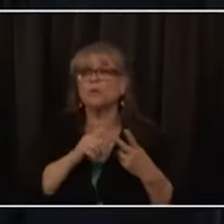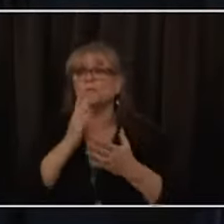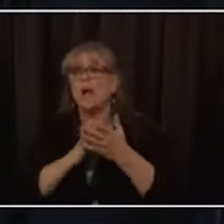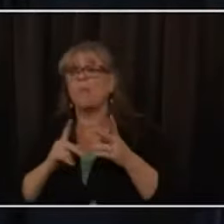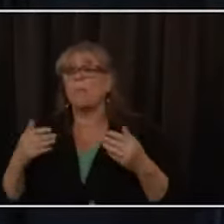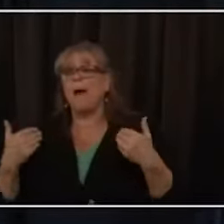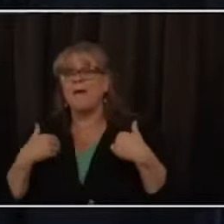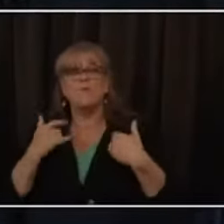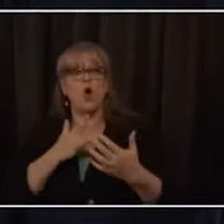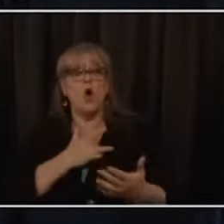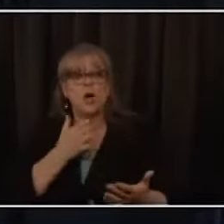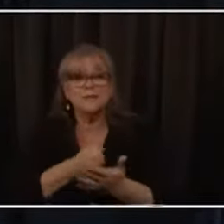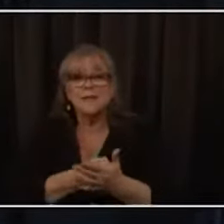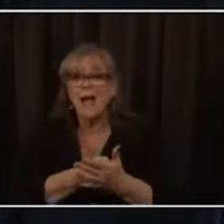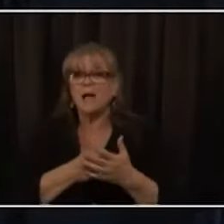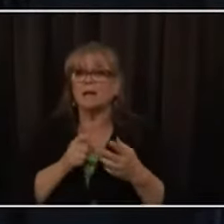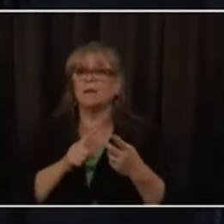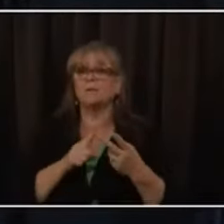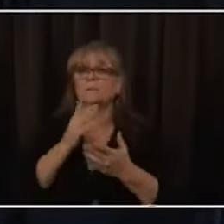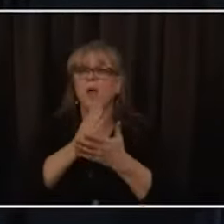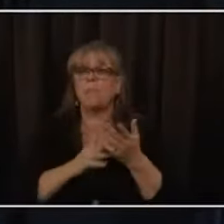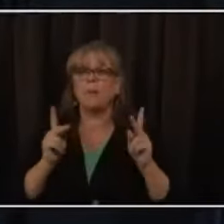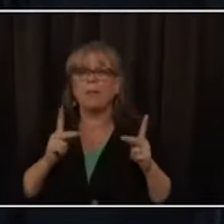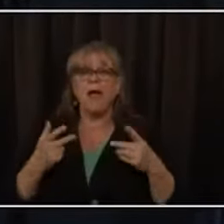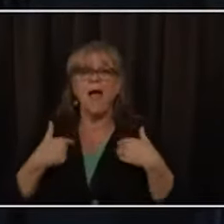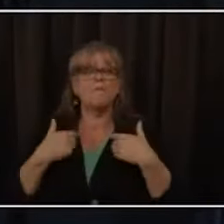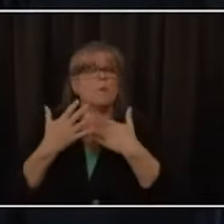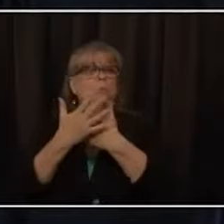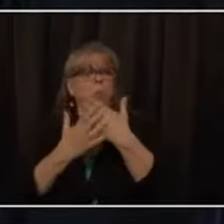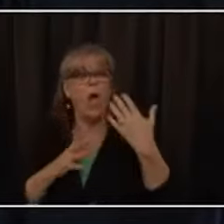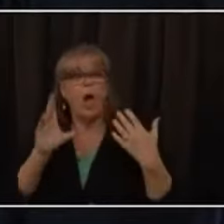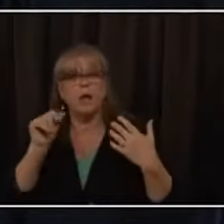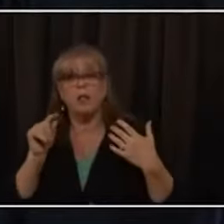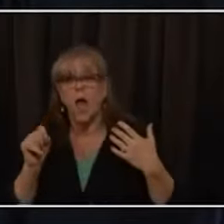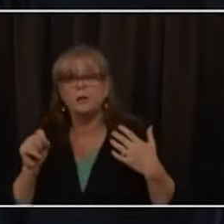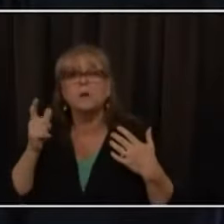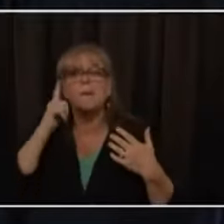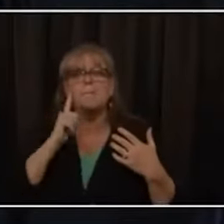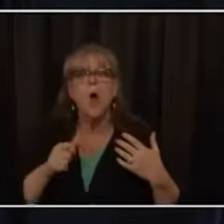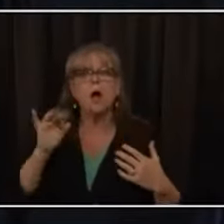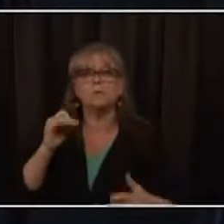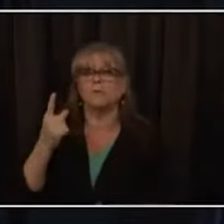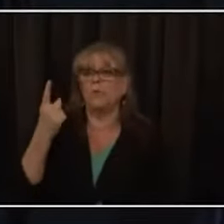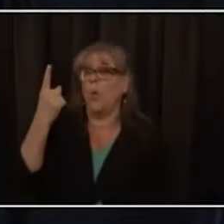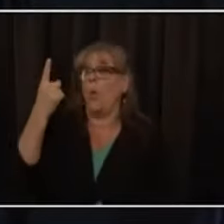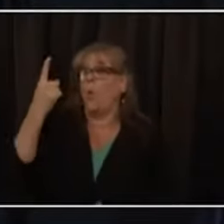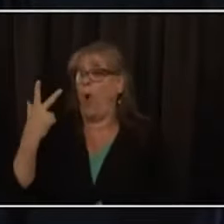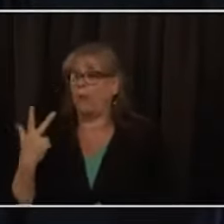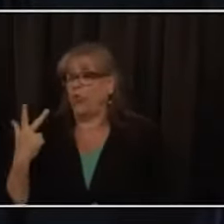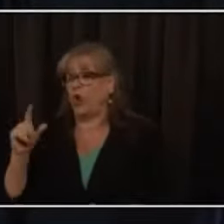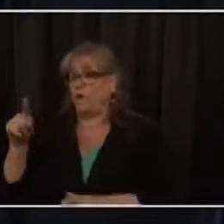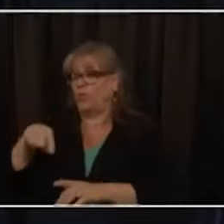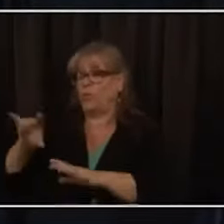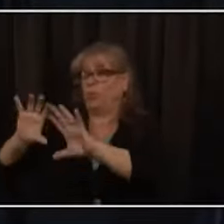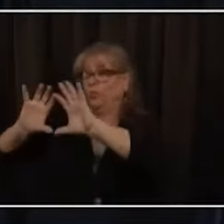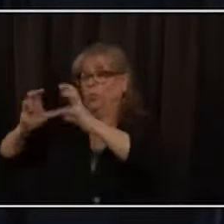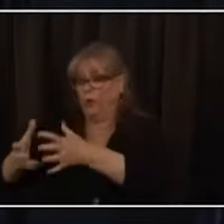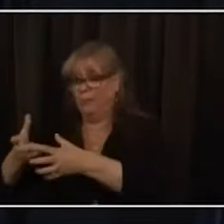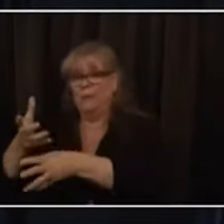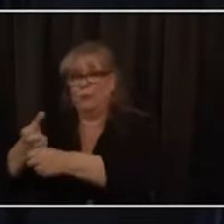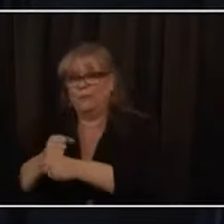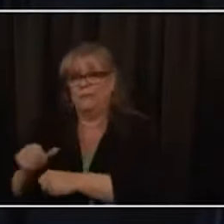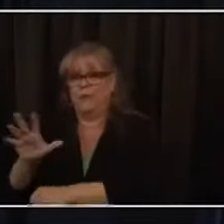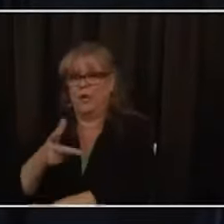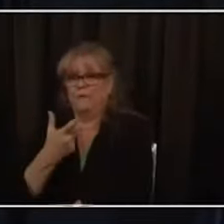clots because we have a third of the population that's vaccinated. The key question here is there any statistical